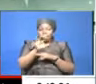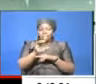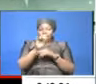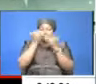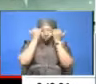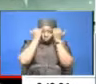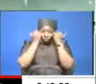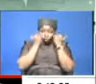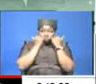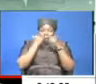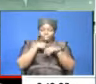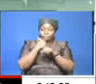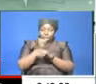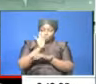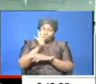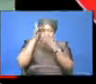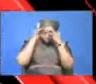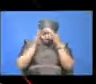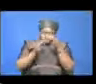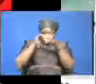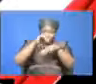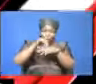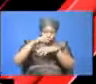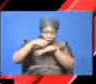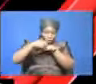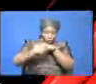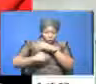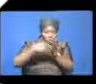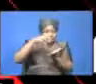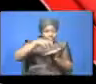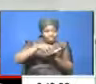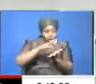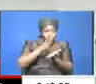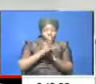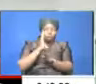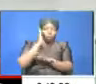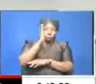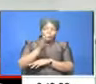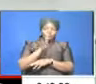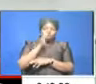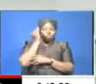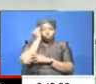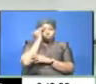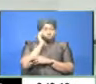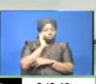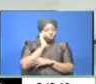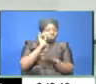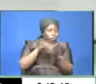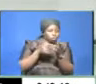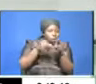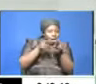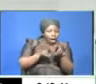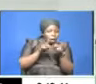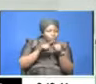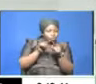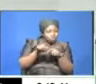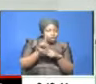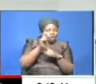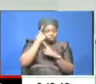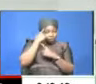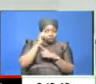on that Mike Sonko matter. Of course, he will be able to know his fate for his